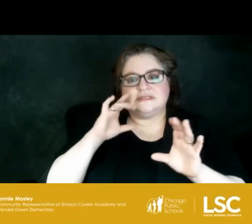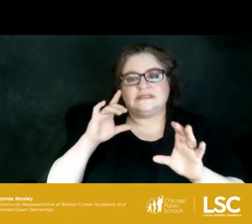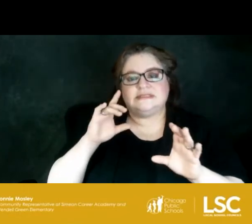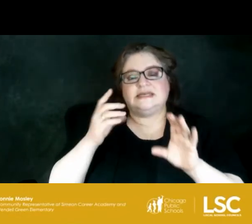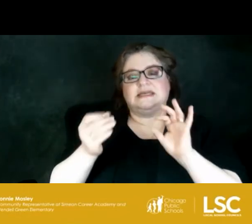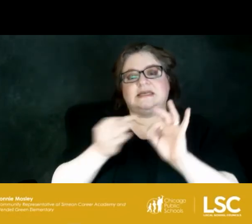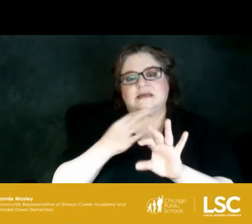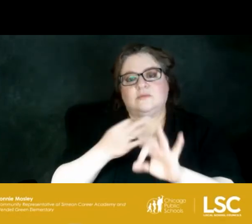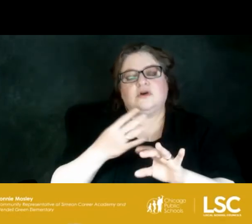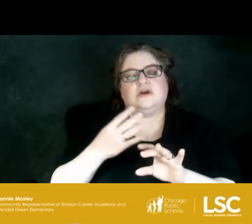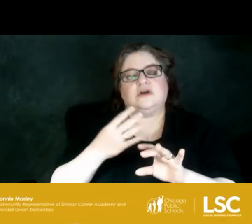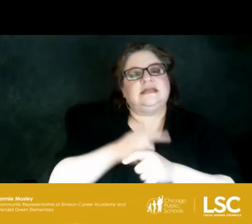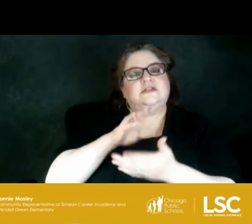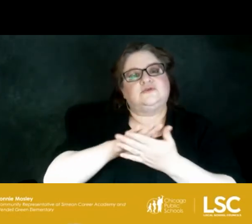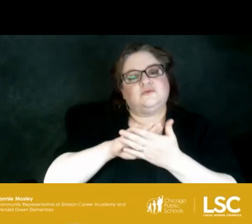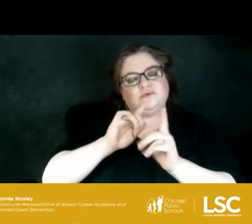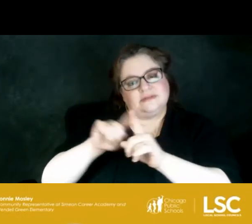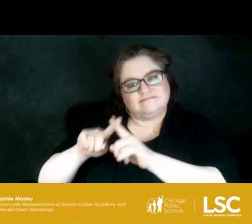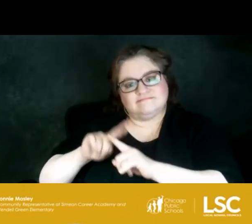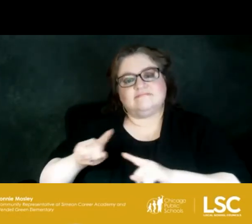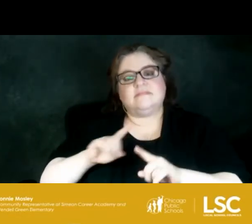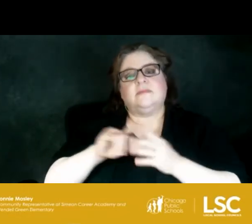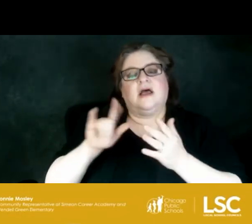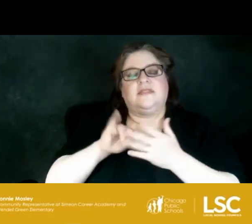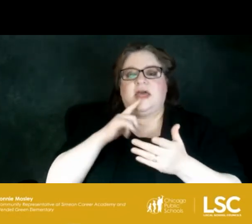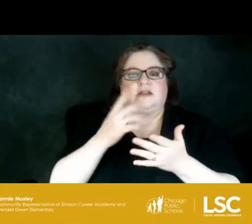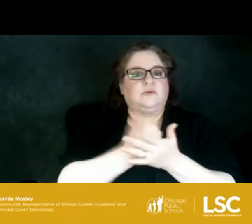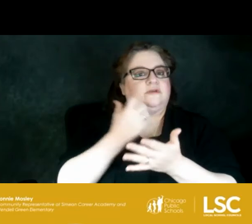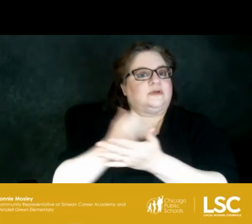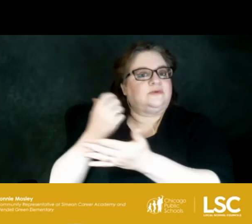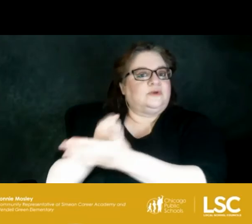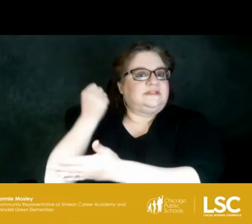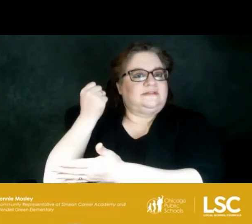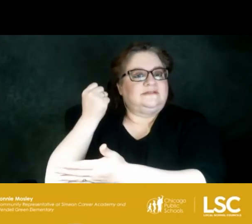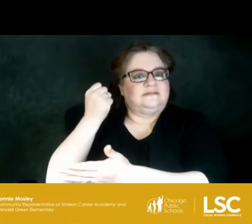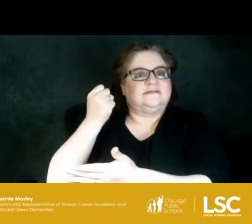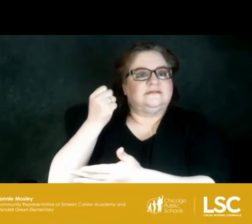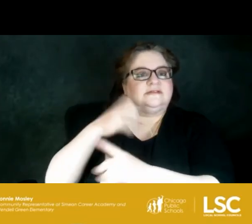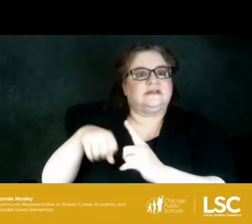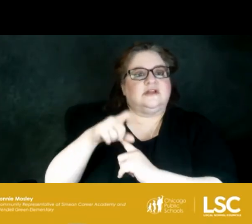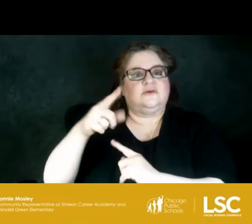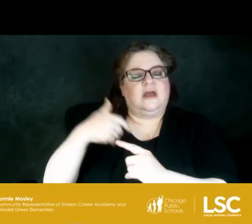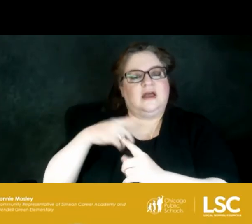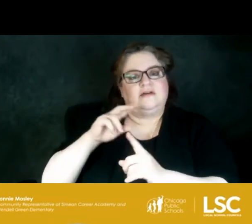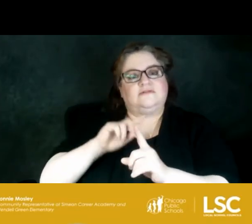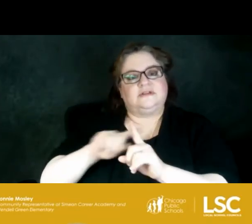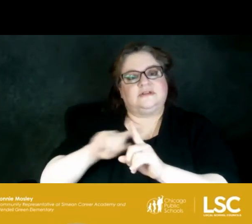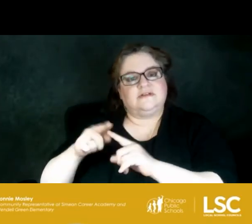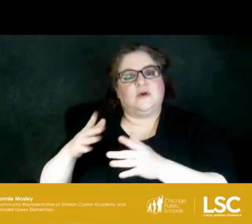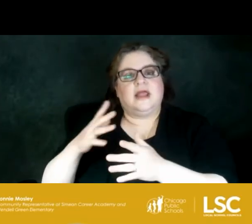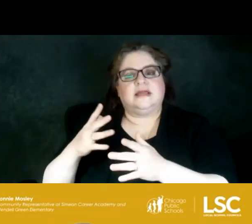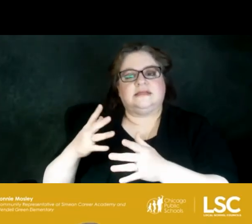Every school is different, but that is a win-win-win situation where you have multiple ways of